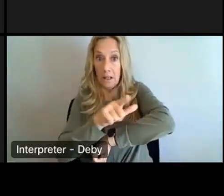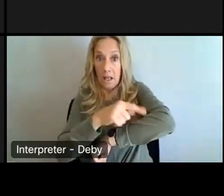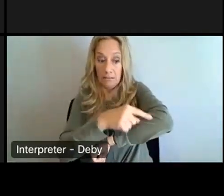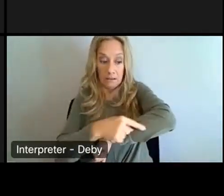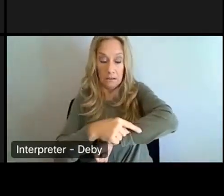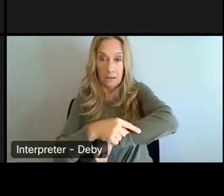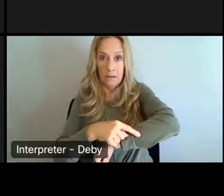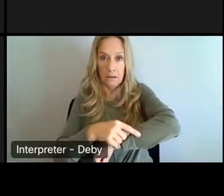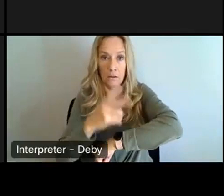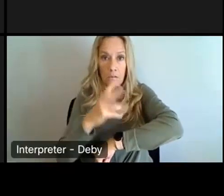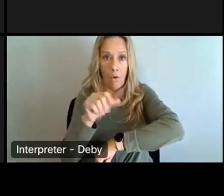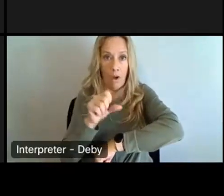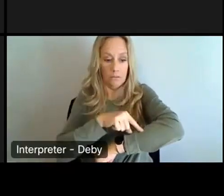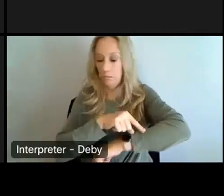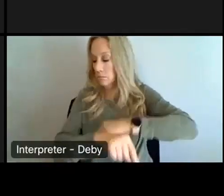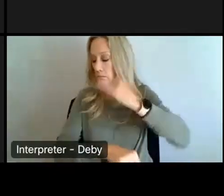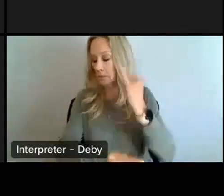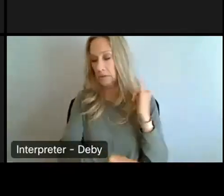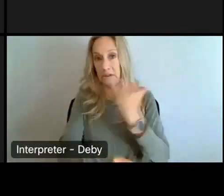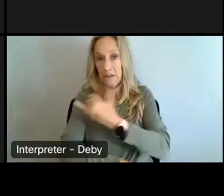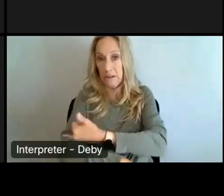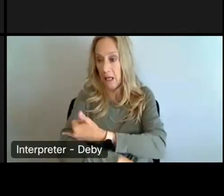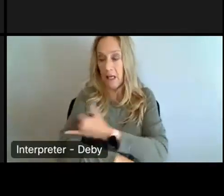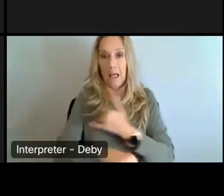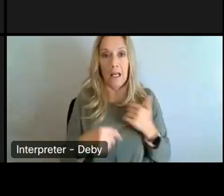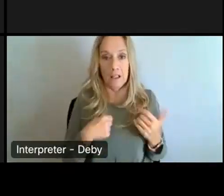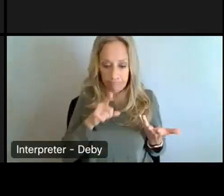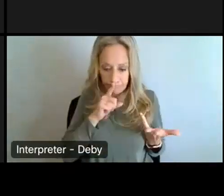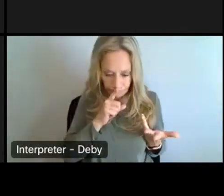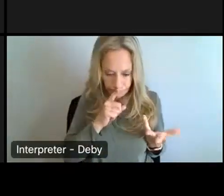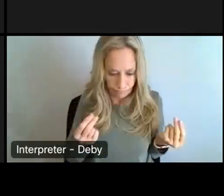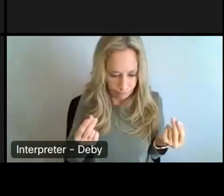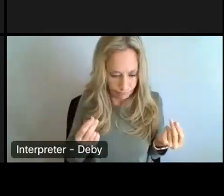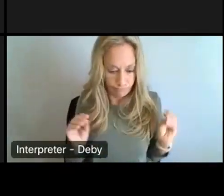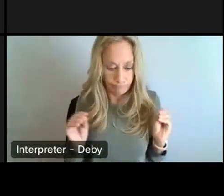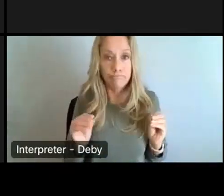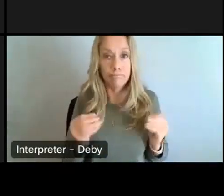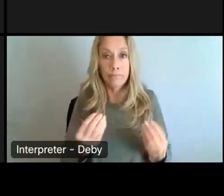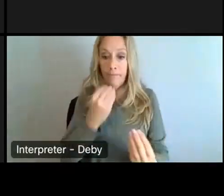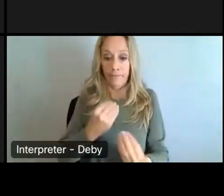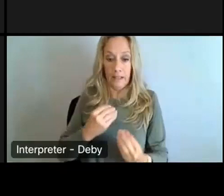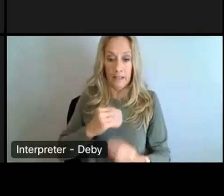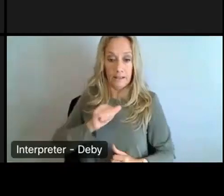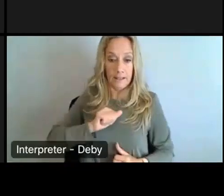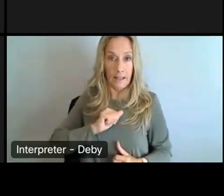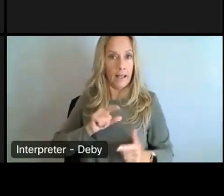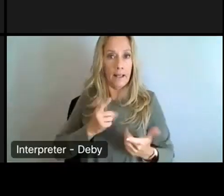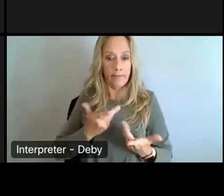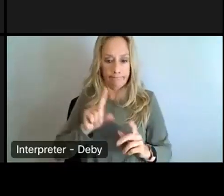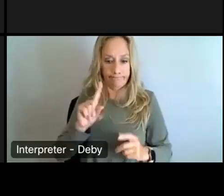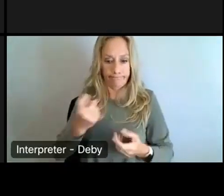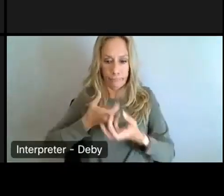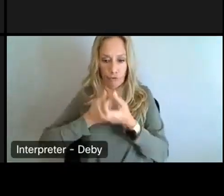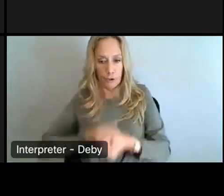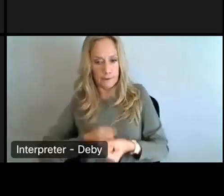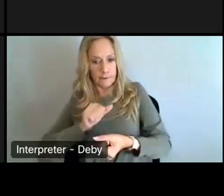I was on both sides. So I couldn't really do anything for myself. I couldn't feed myself. I couldn't trust myself. Um,